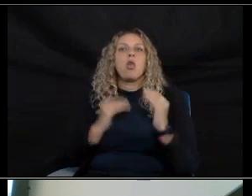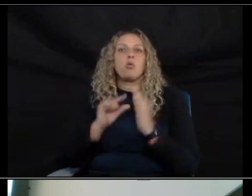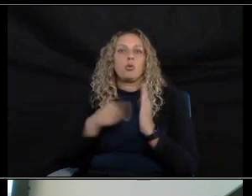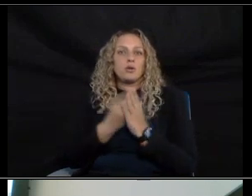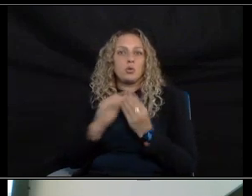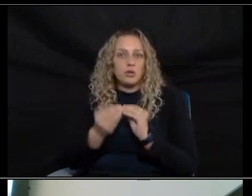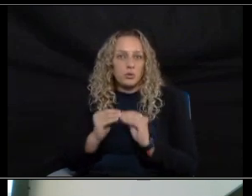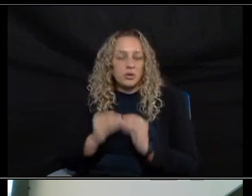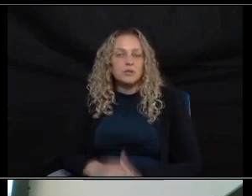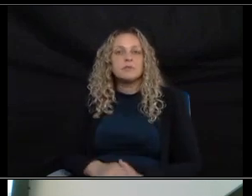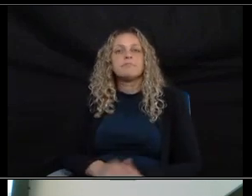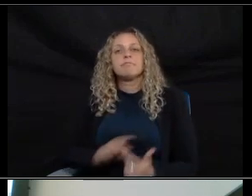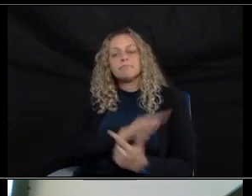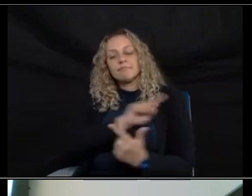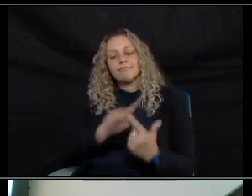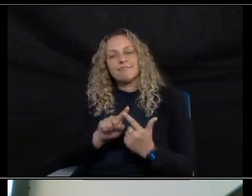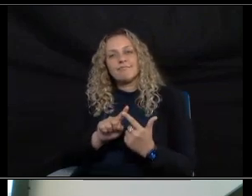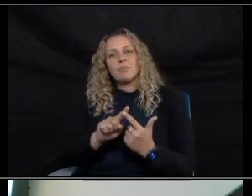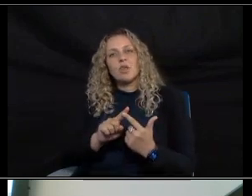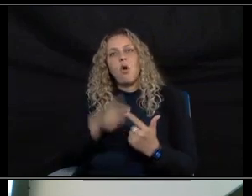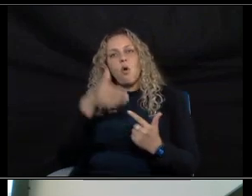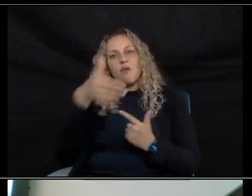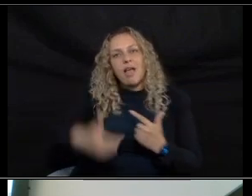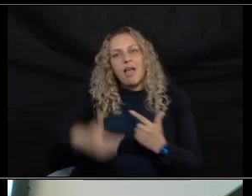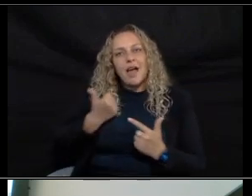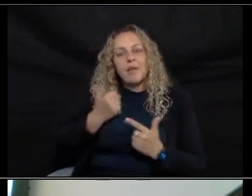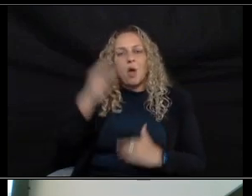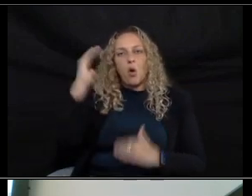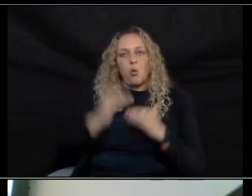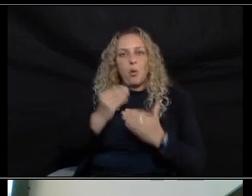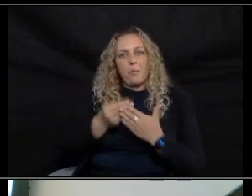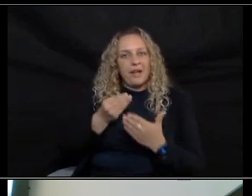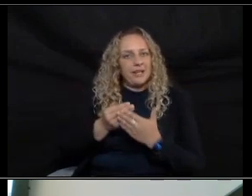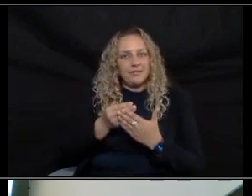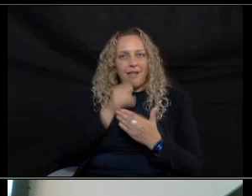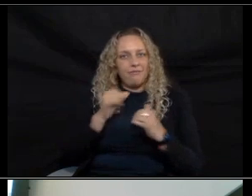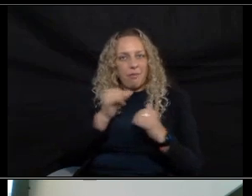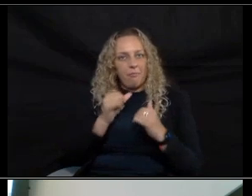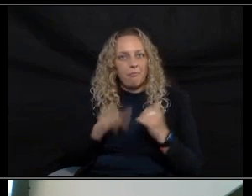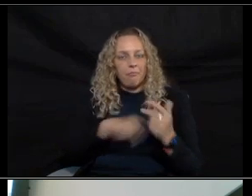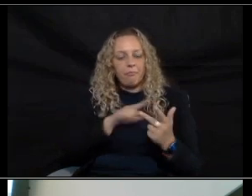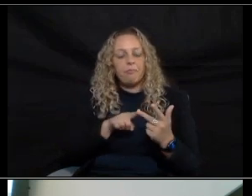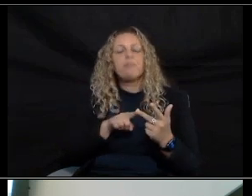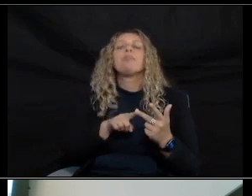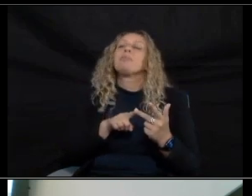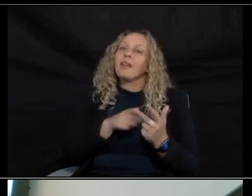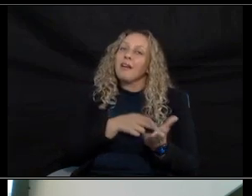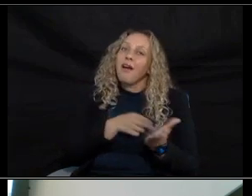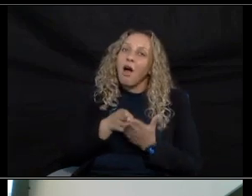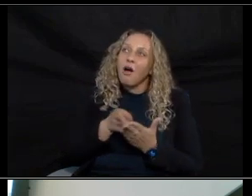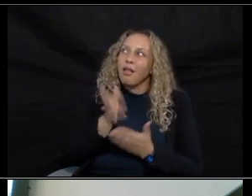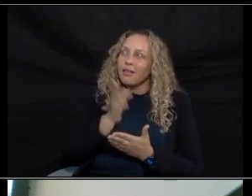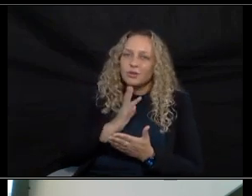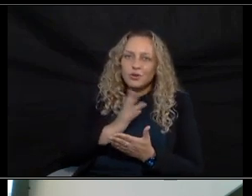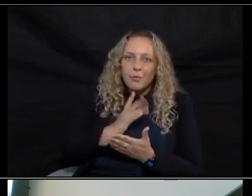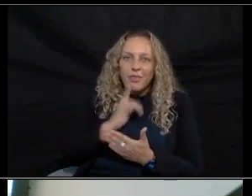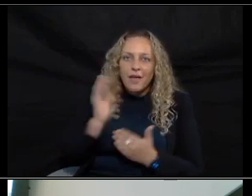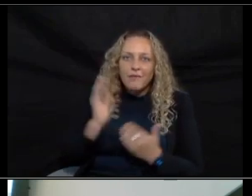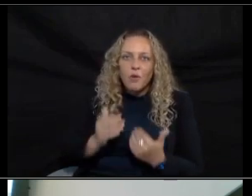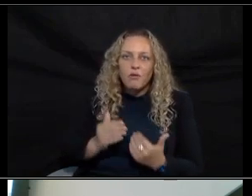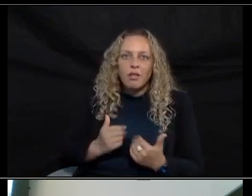rates. Over a lifetime, they earn less money. And quite honestly, ladies and gentlemen, they have lower